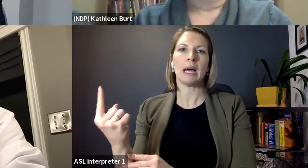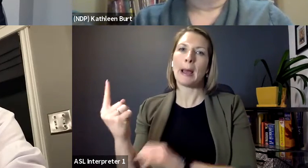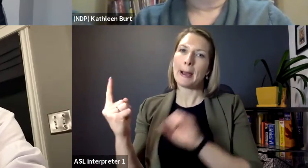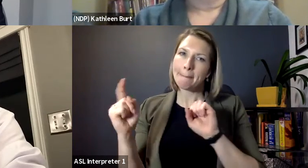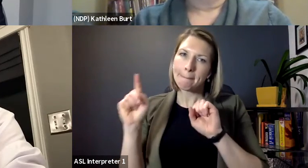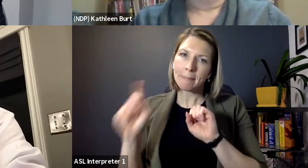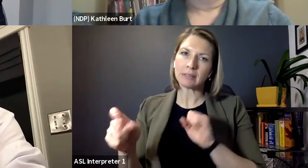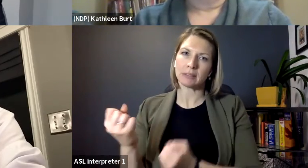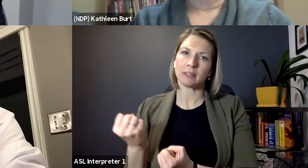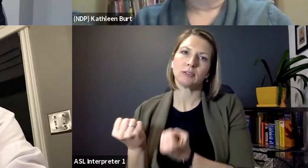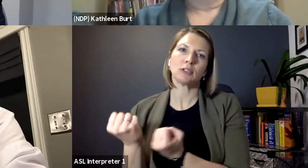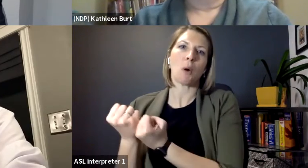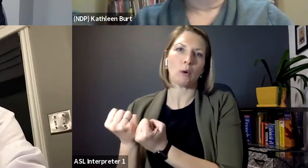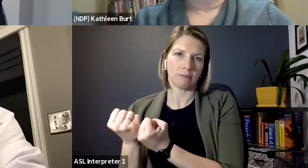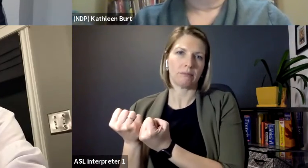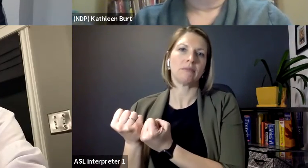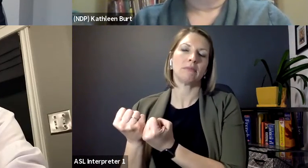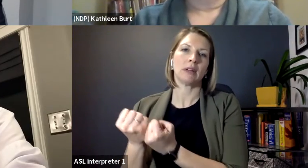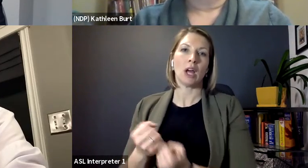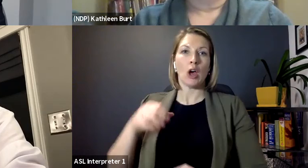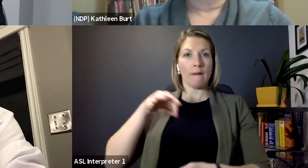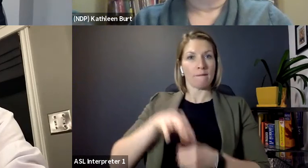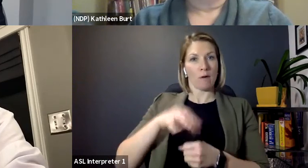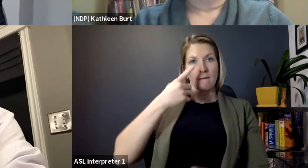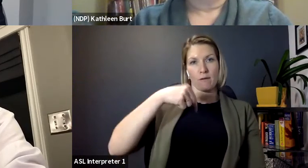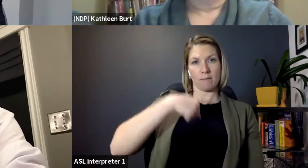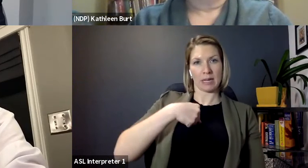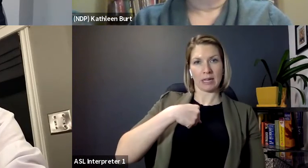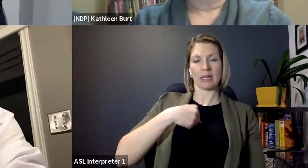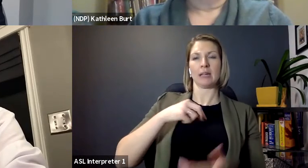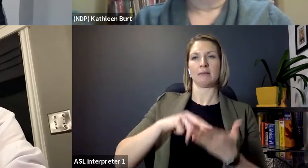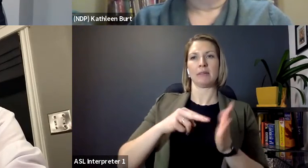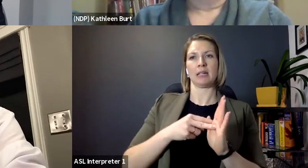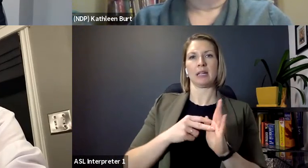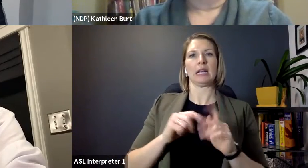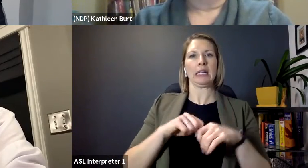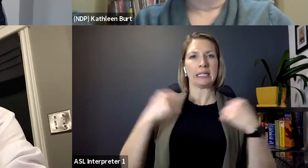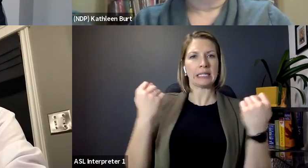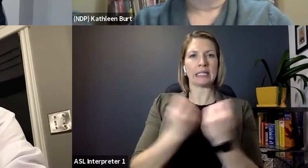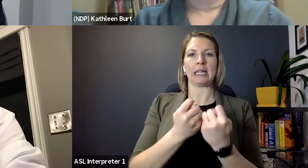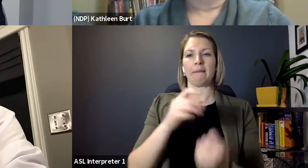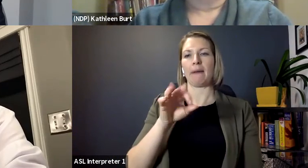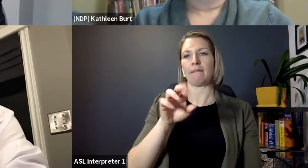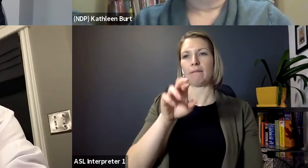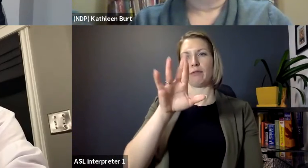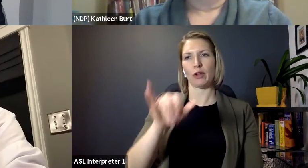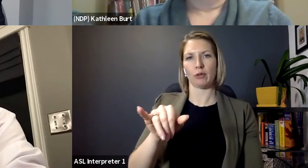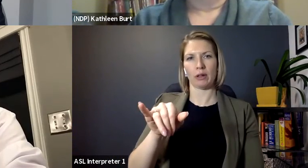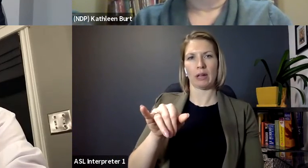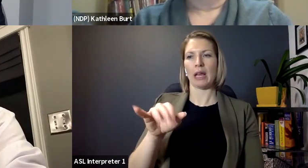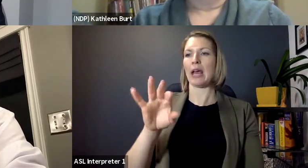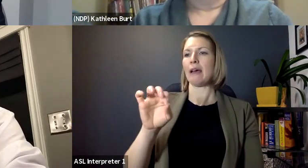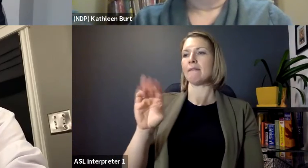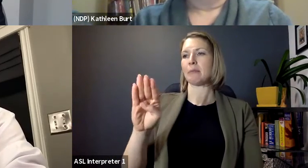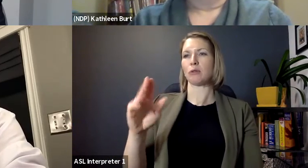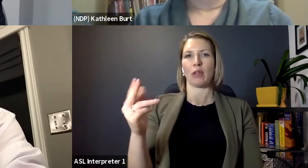strong Team Furey. A vote for me will be a vote for Team Furey. On February 13th, let's rise to the